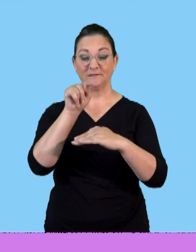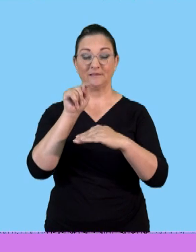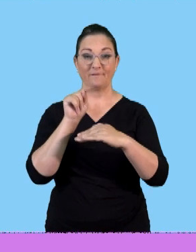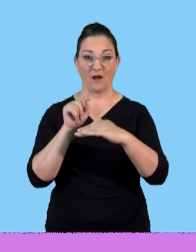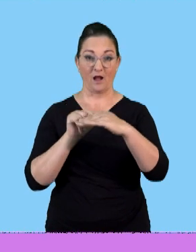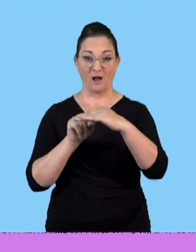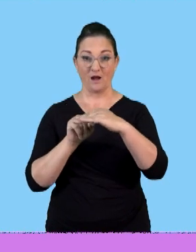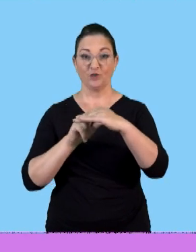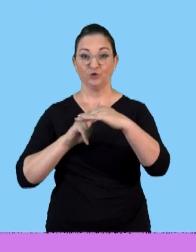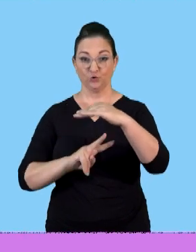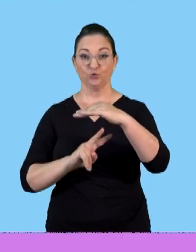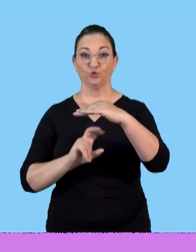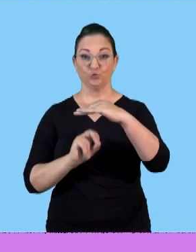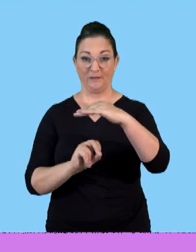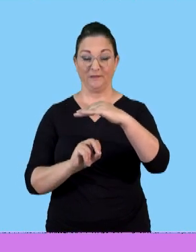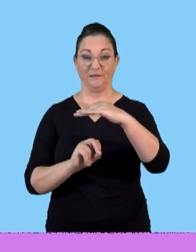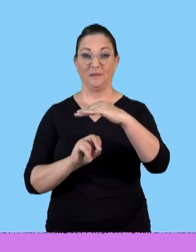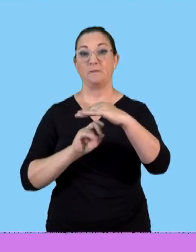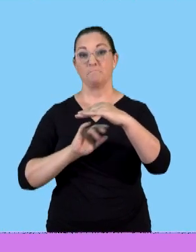And I divide it by my scale of 20